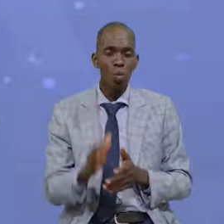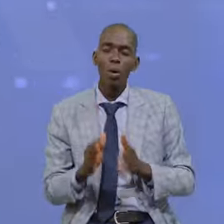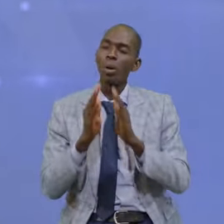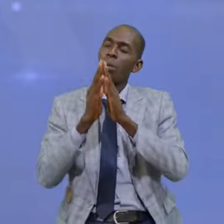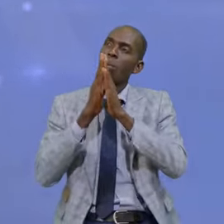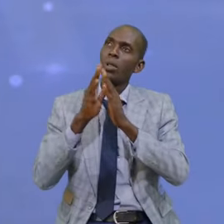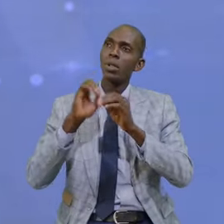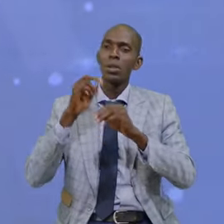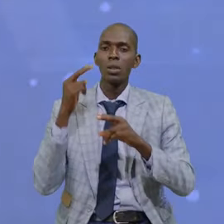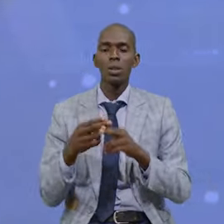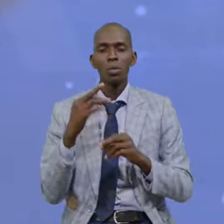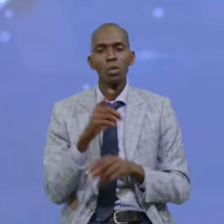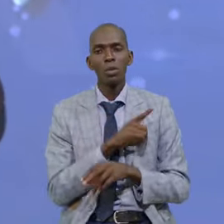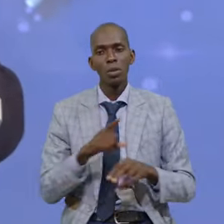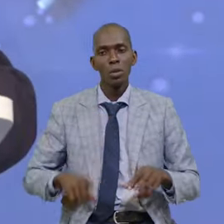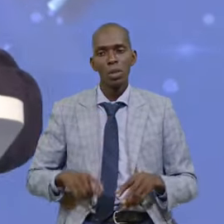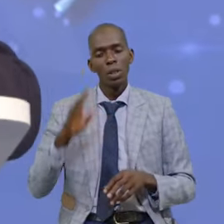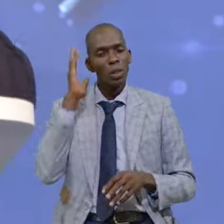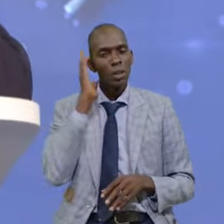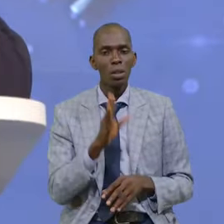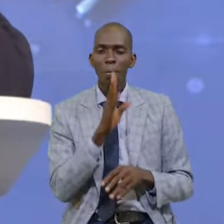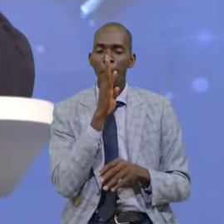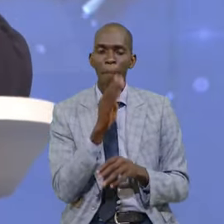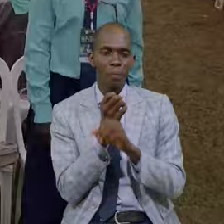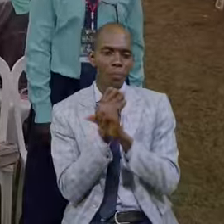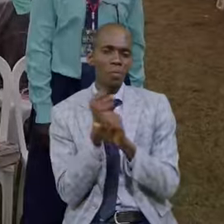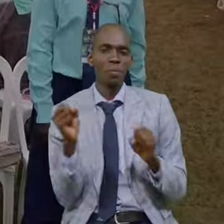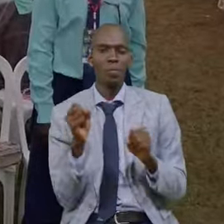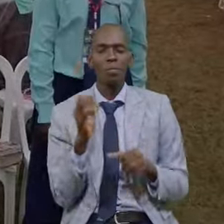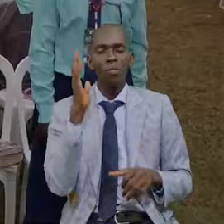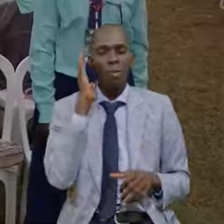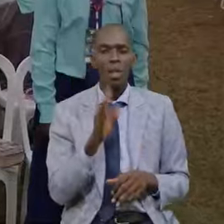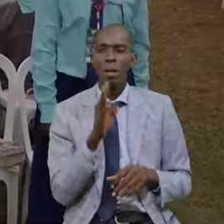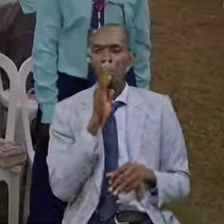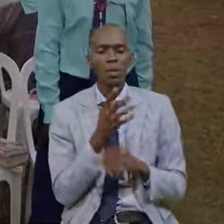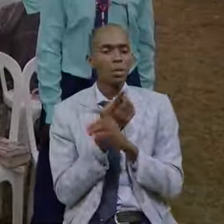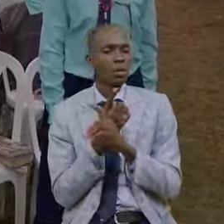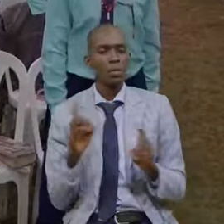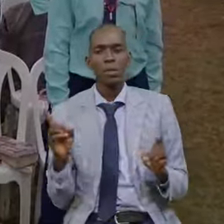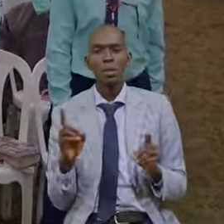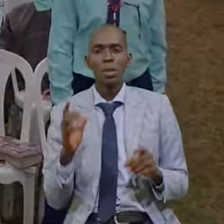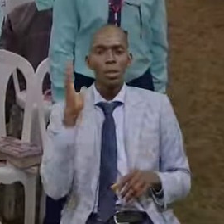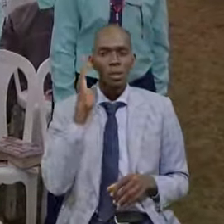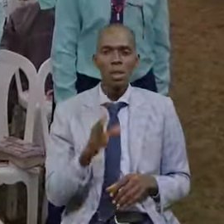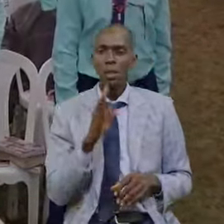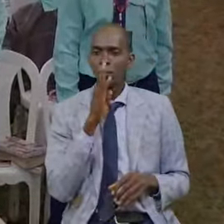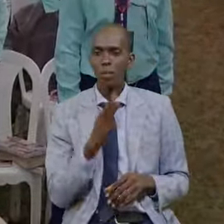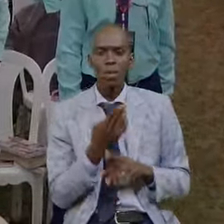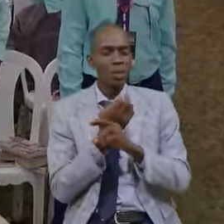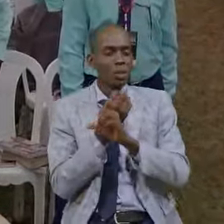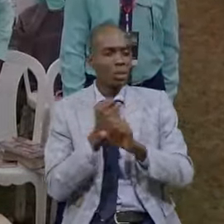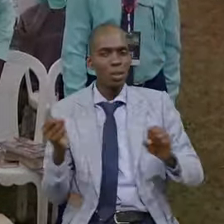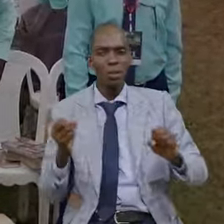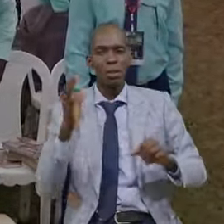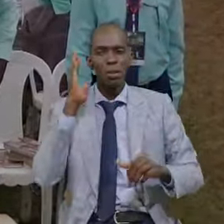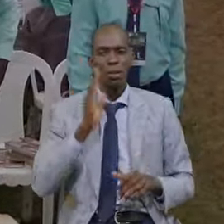be saved, shall be healed, shall be delivered, shall be redeemed, shall be